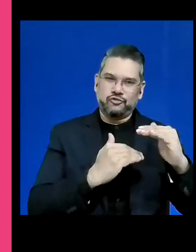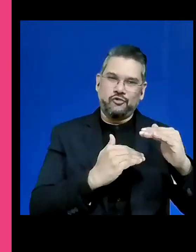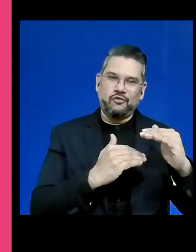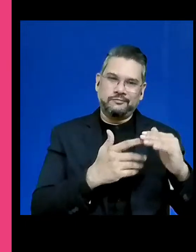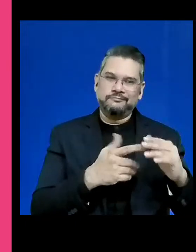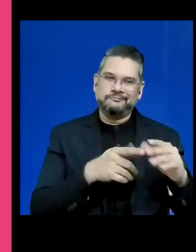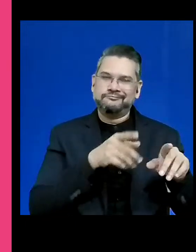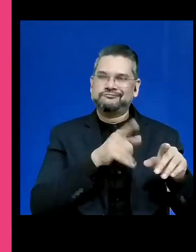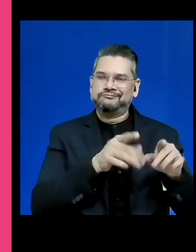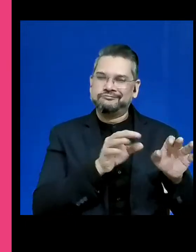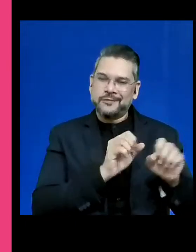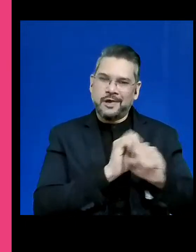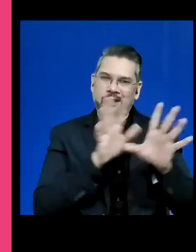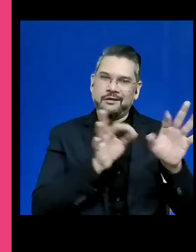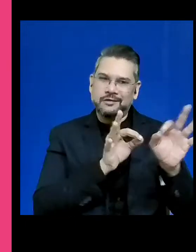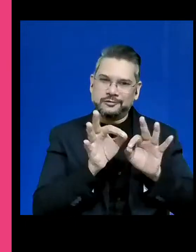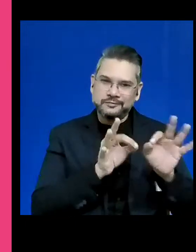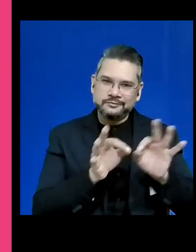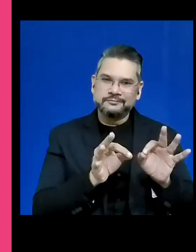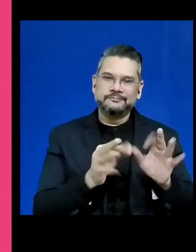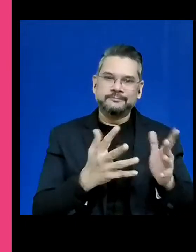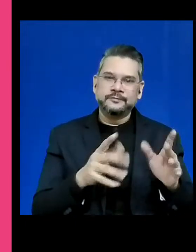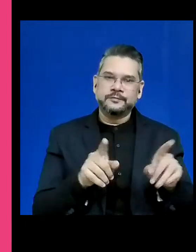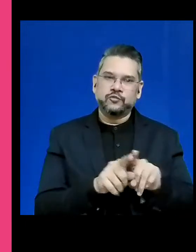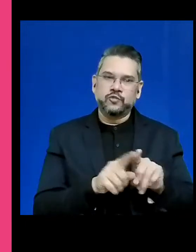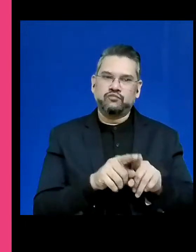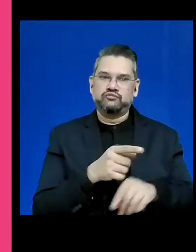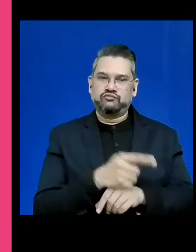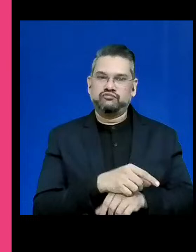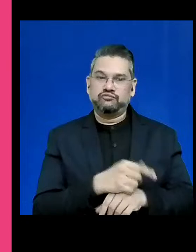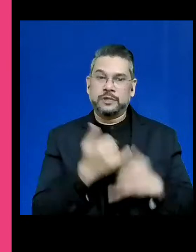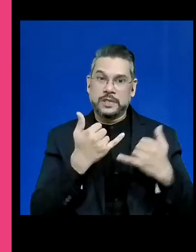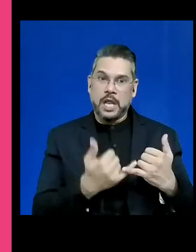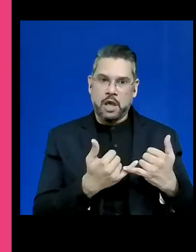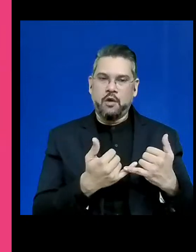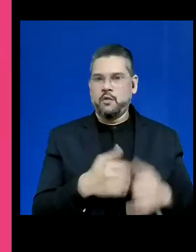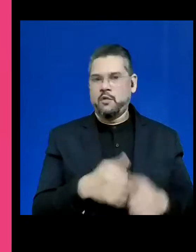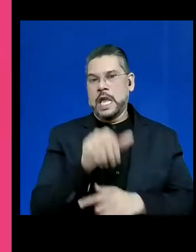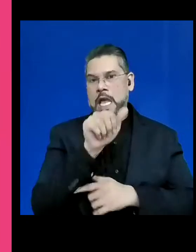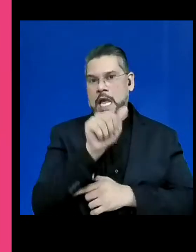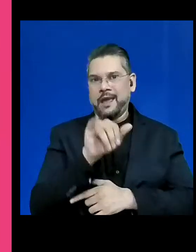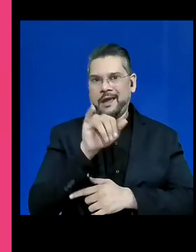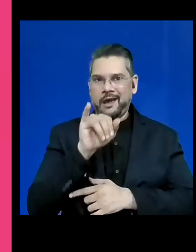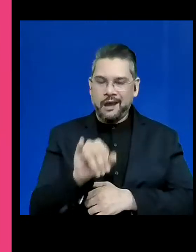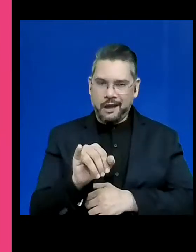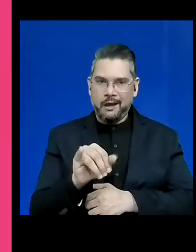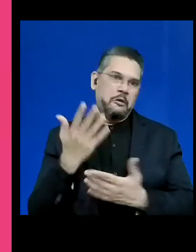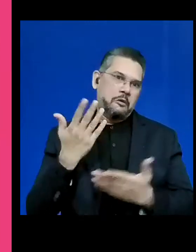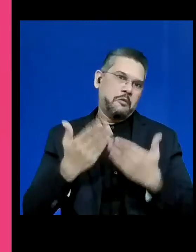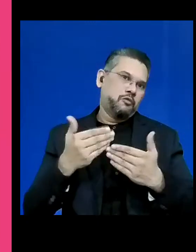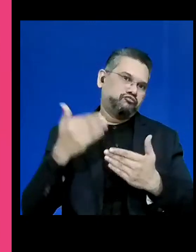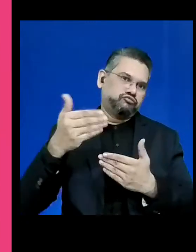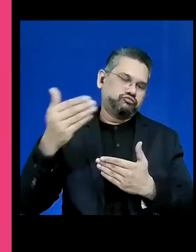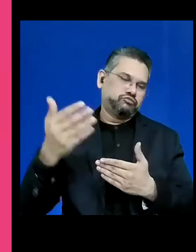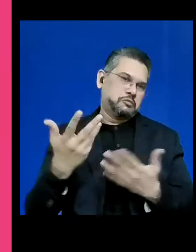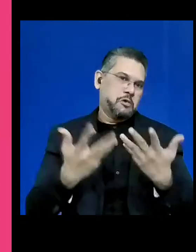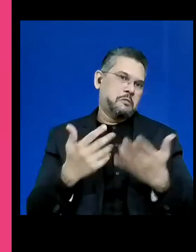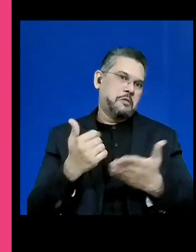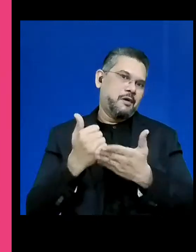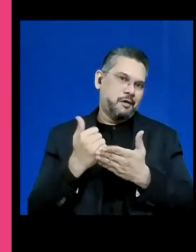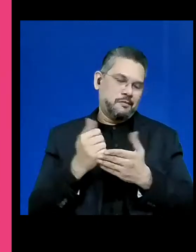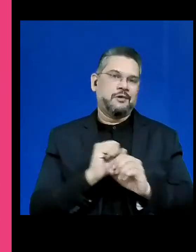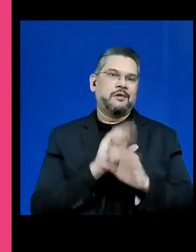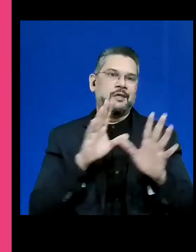writing good alt text is a bit of an art right now, though AI might be able to augment those capabilities in the future. So lots